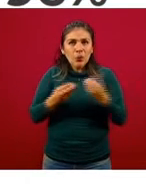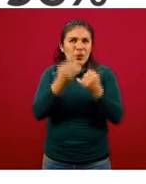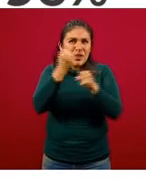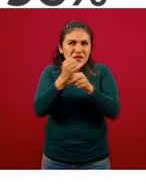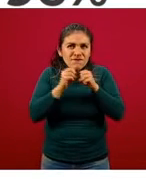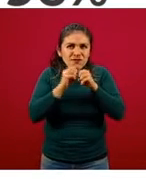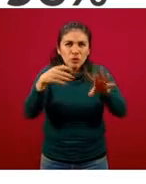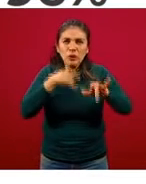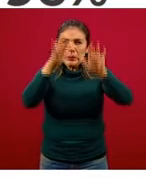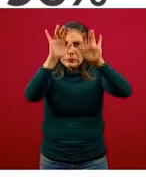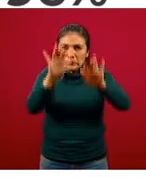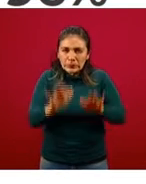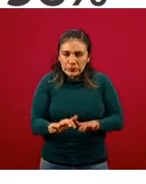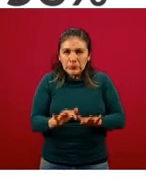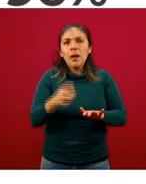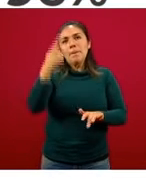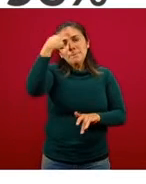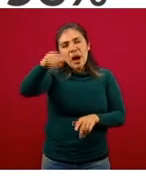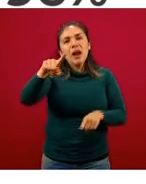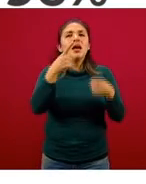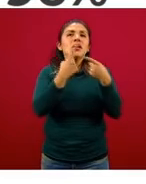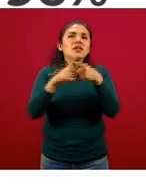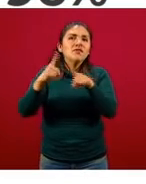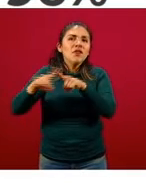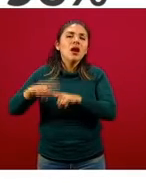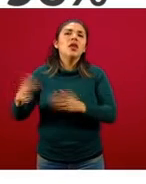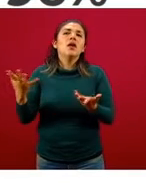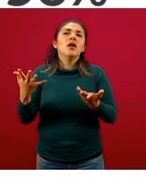of over 33 million